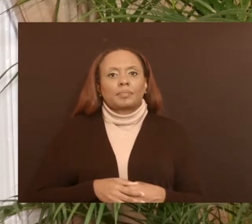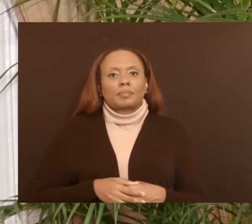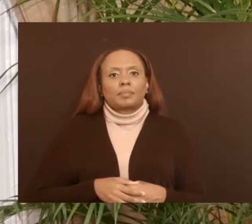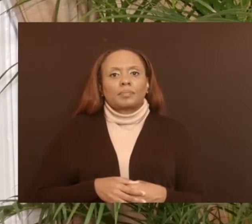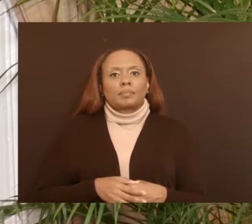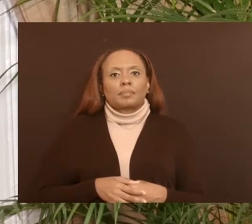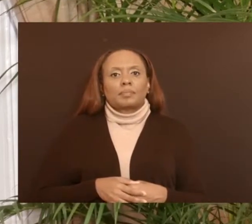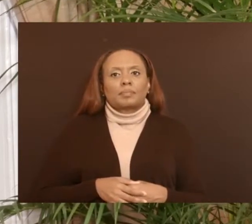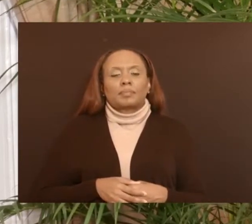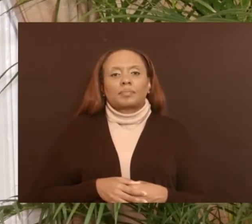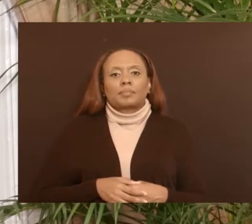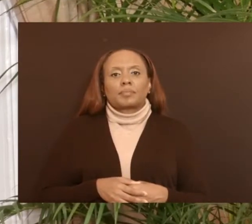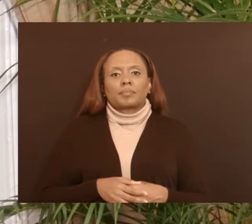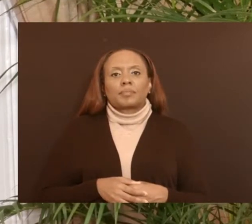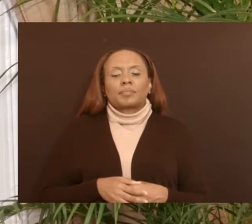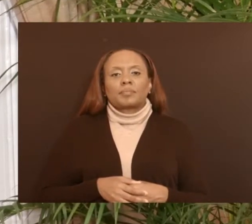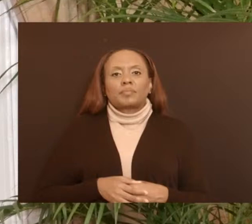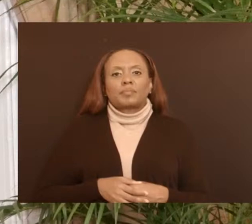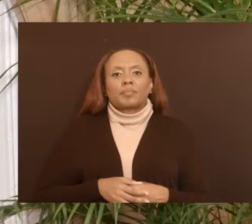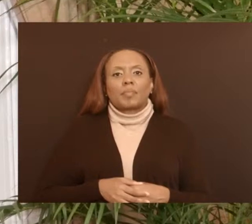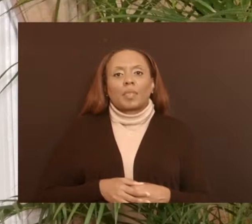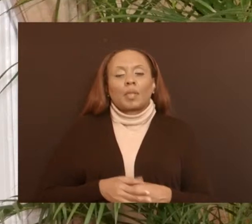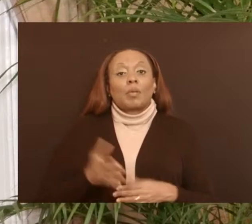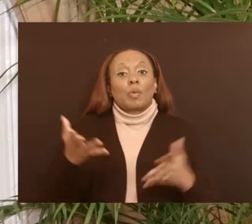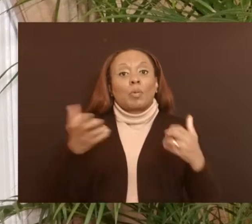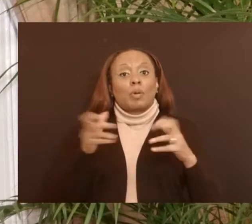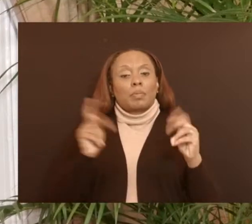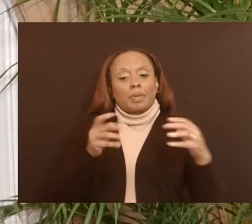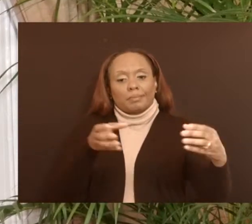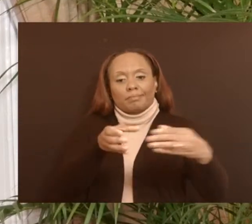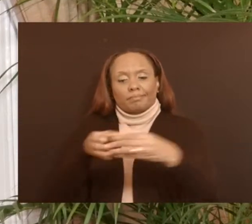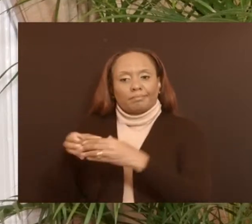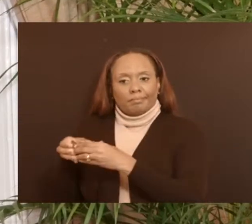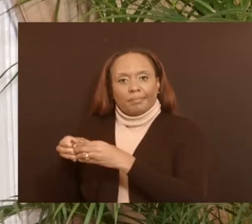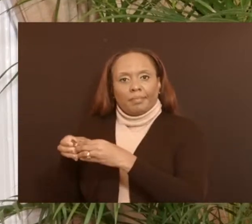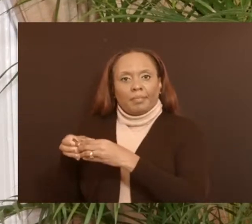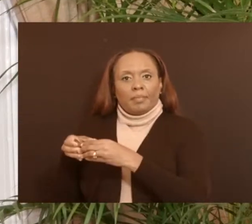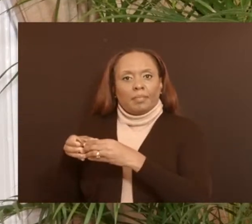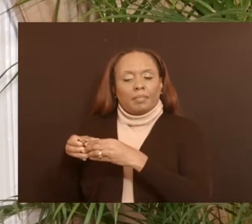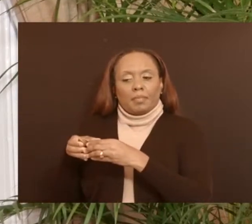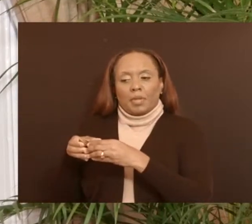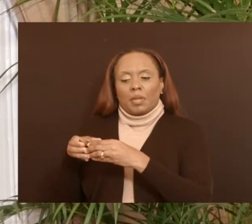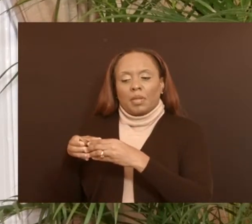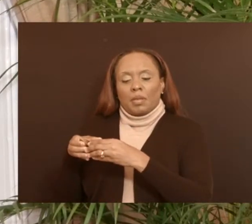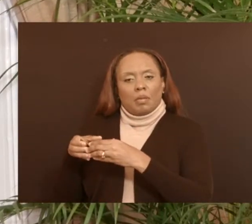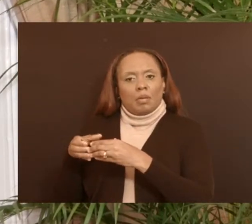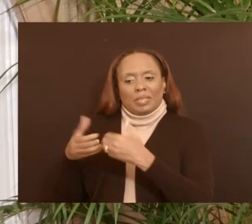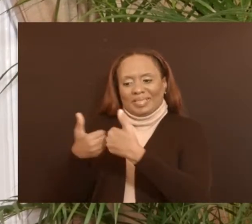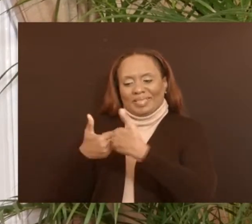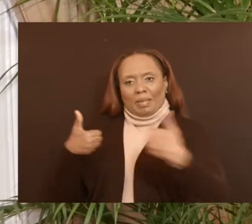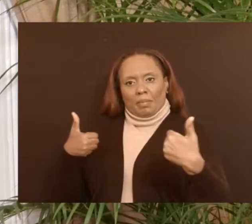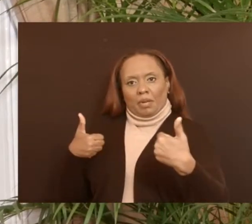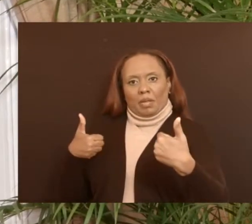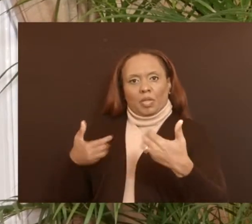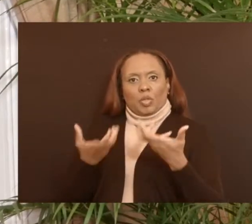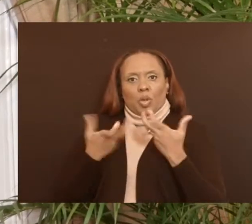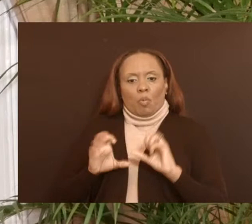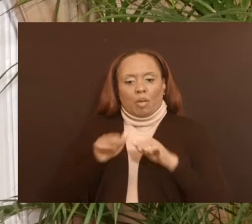will not end up spreading disease to either other family members or colleagues and